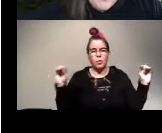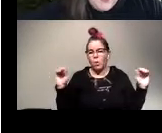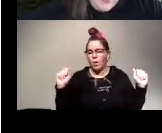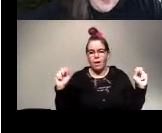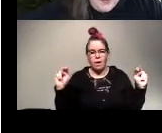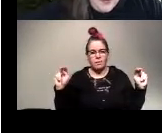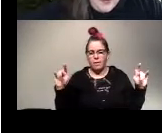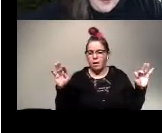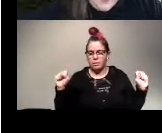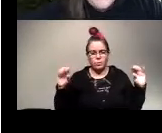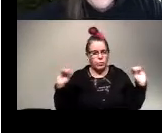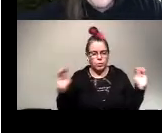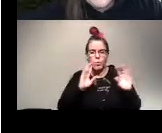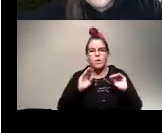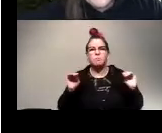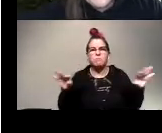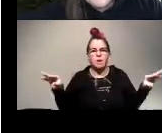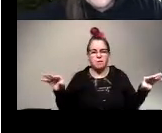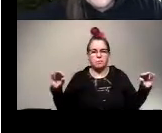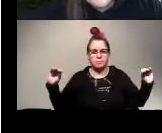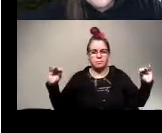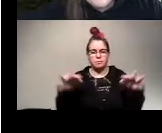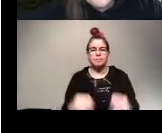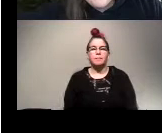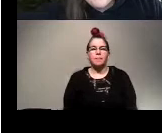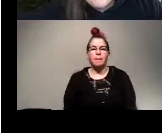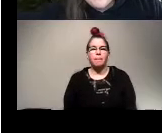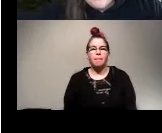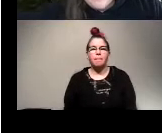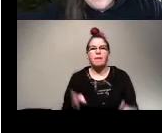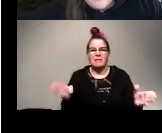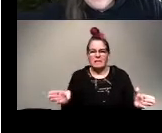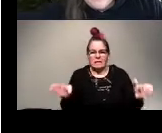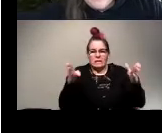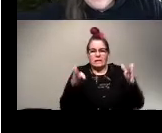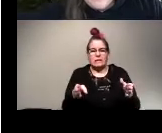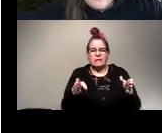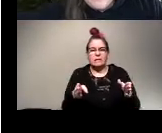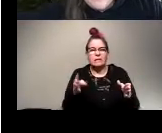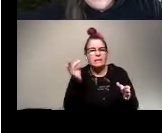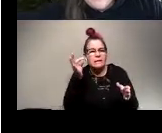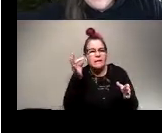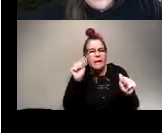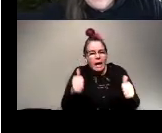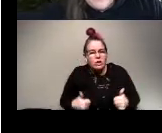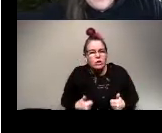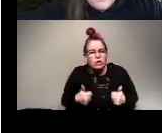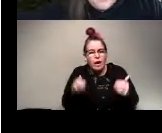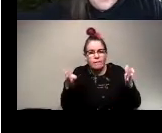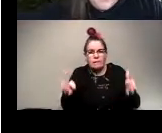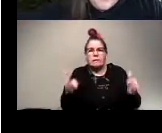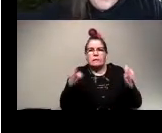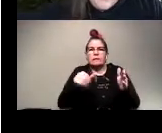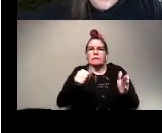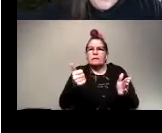they're going to spread out. And then there's just more than they can survive, 10 times as much as that, 100